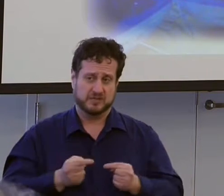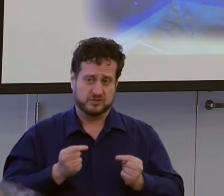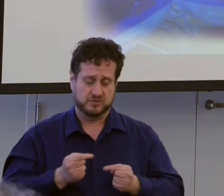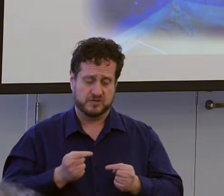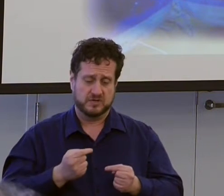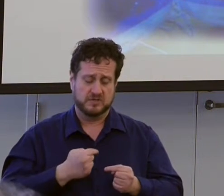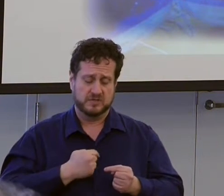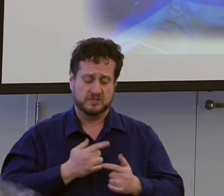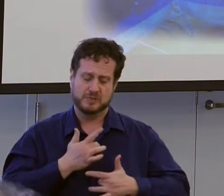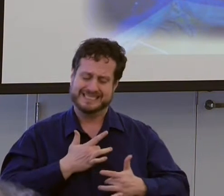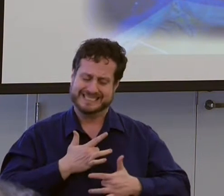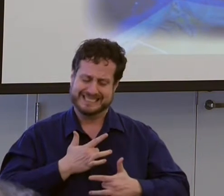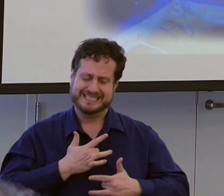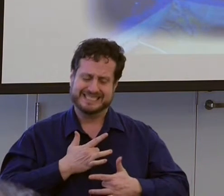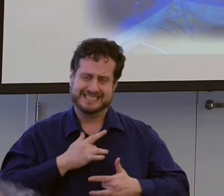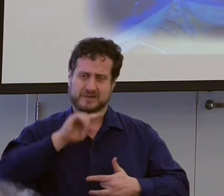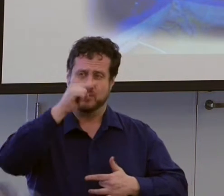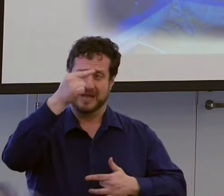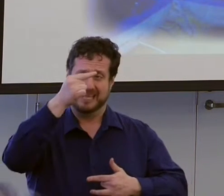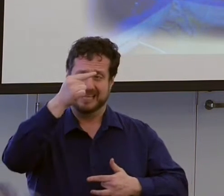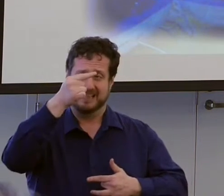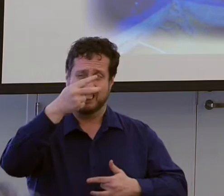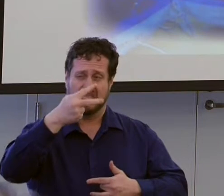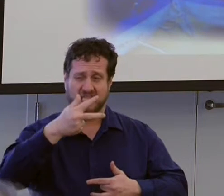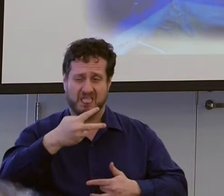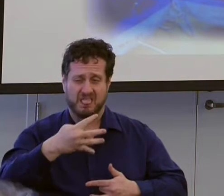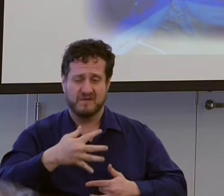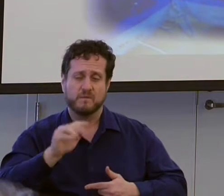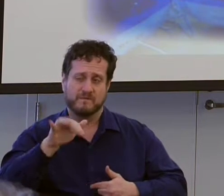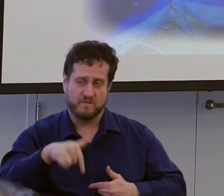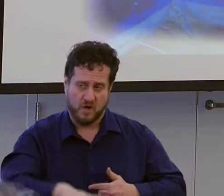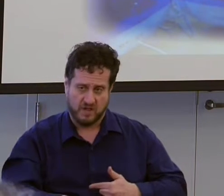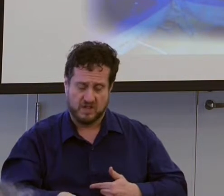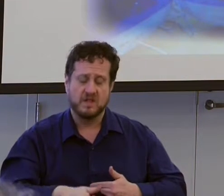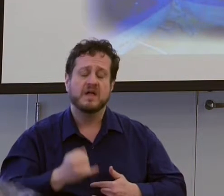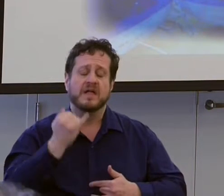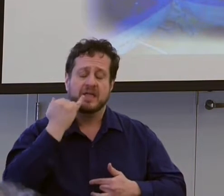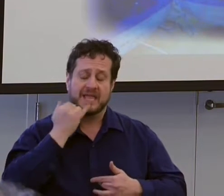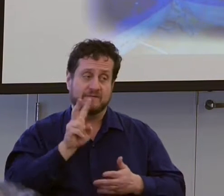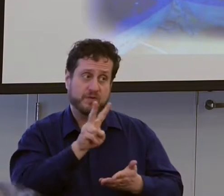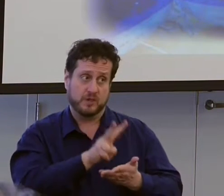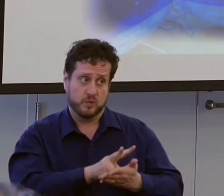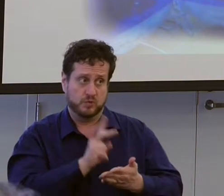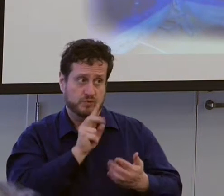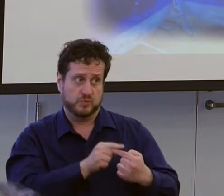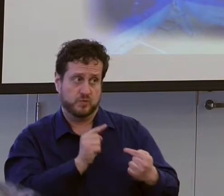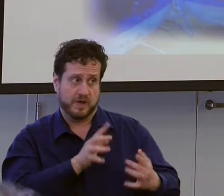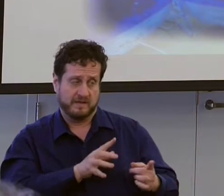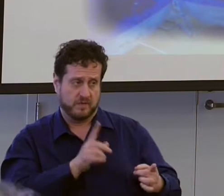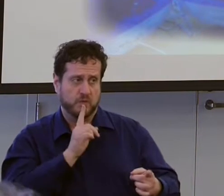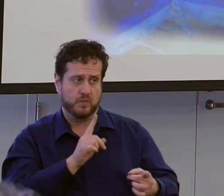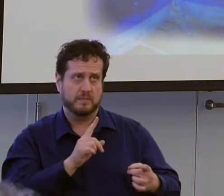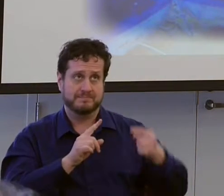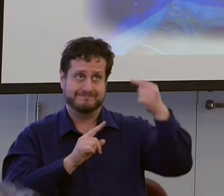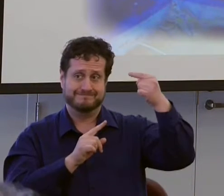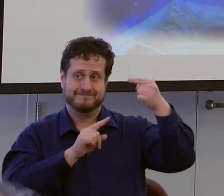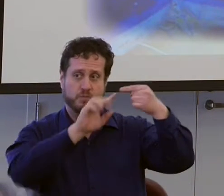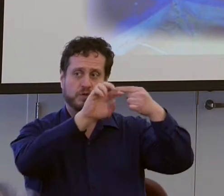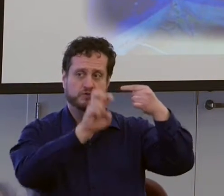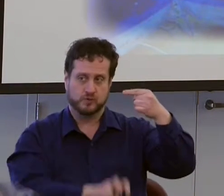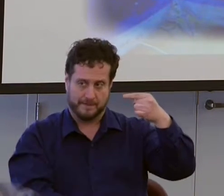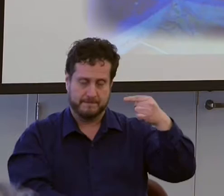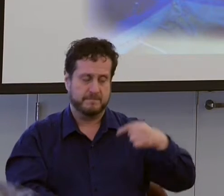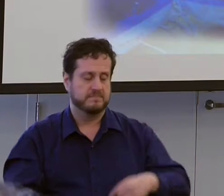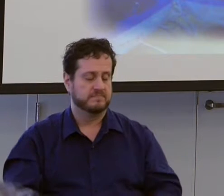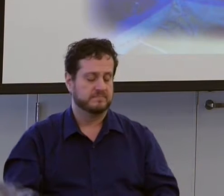I'm worried that our ranking's going to start to fall. If we lose to our arch rival, then we're going to be dropped from the top ranked spot.